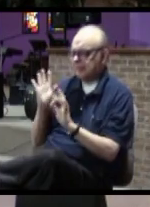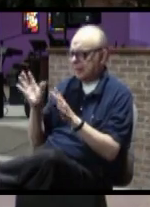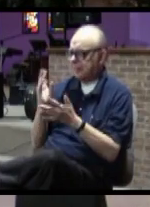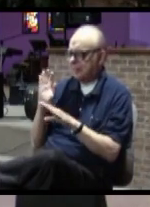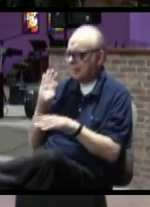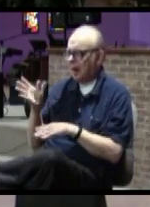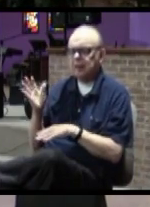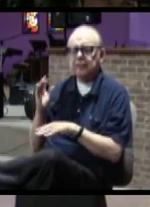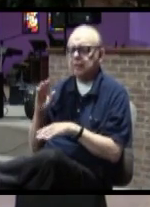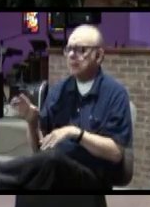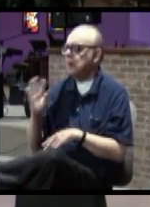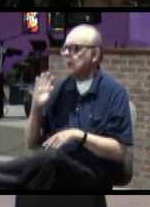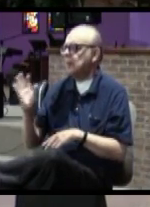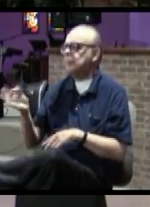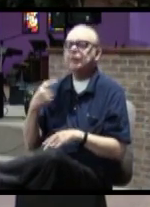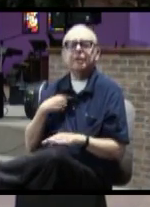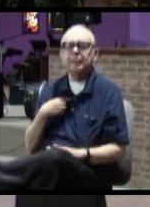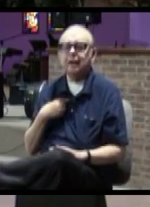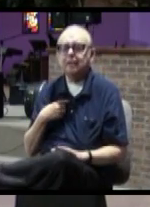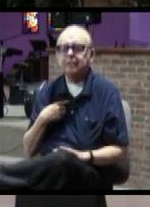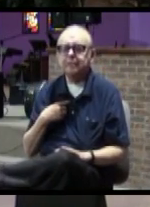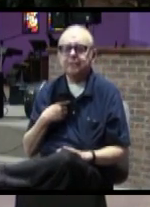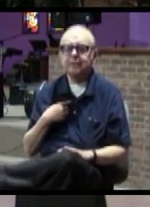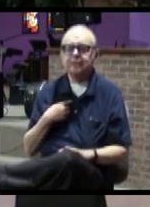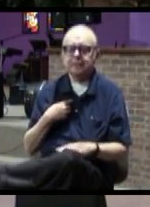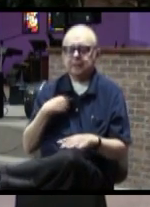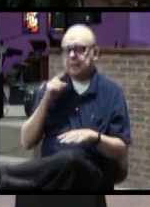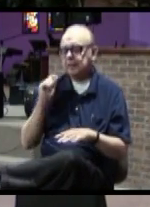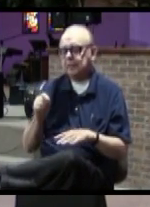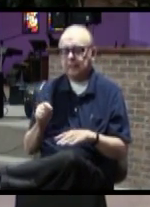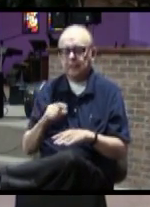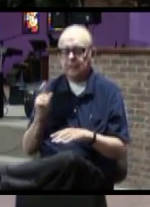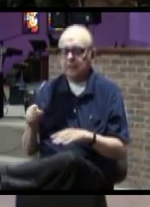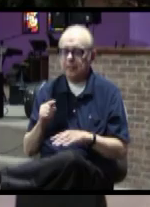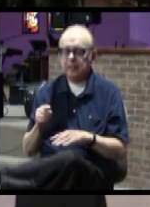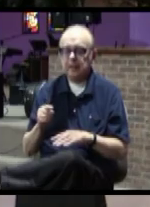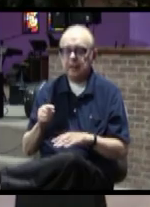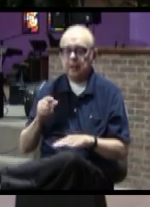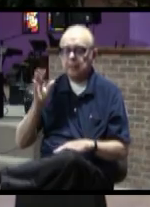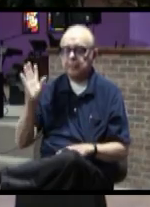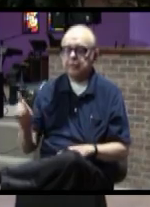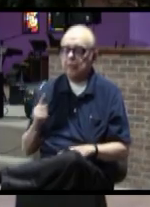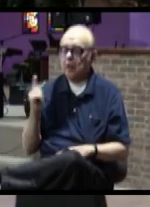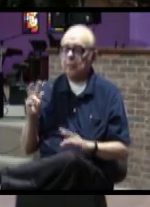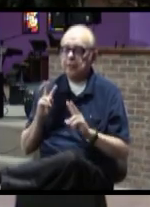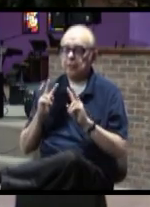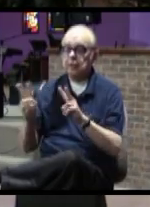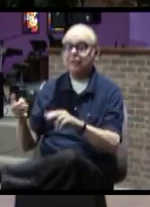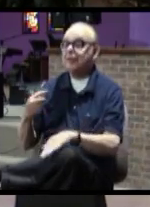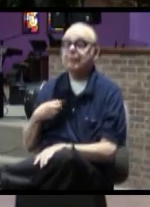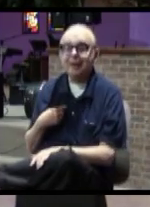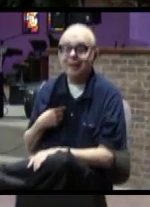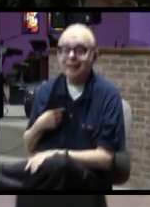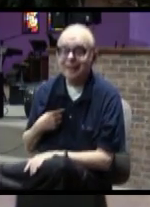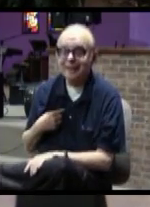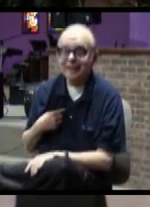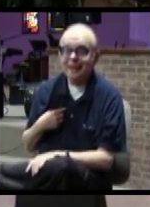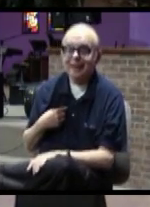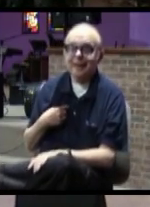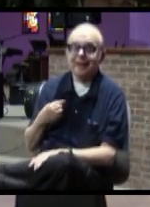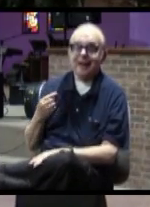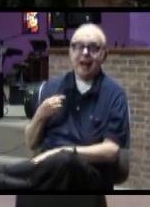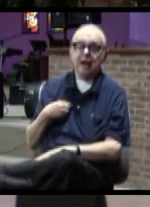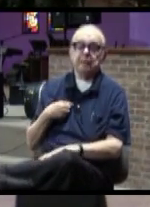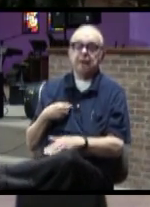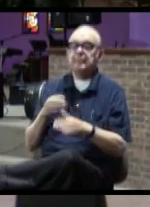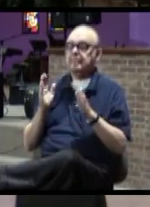so sick and tired of him doing that every time, that every time he's got this point to say, he always points in my direction.